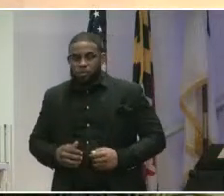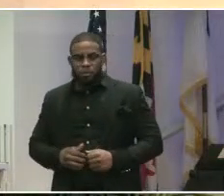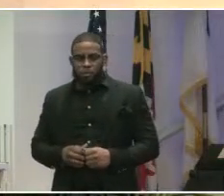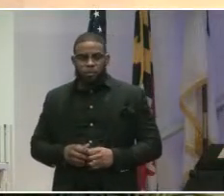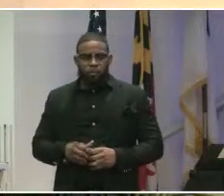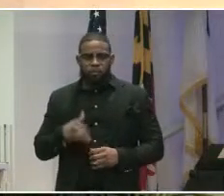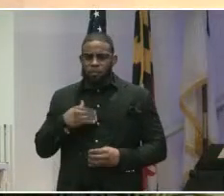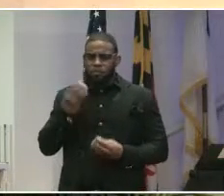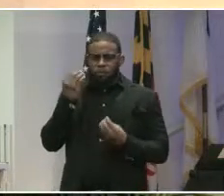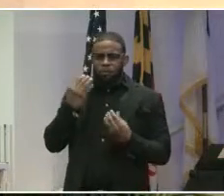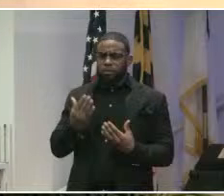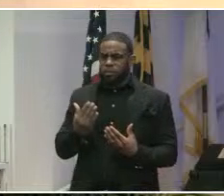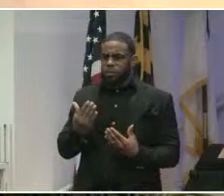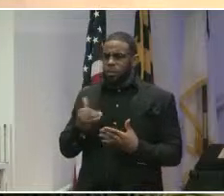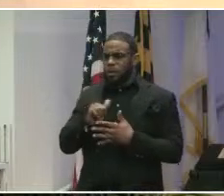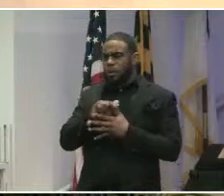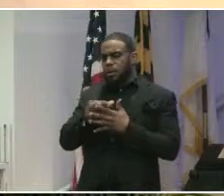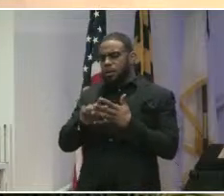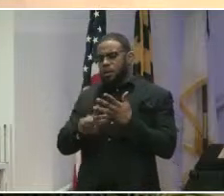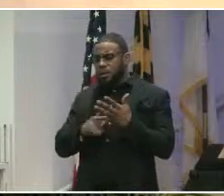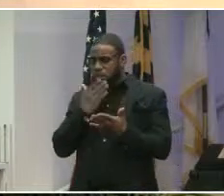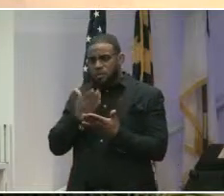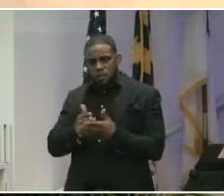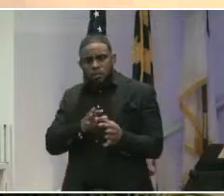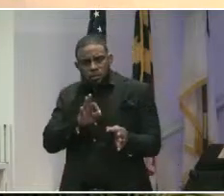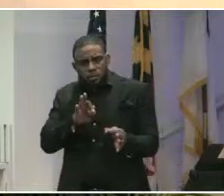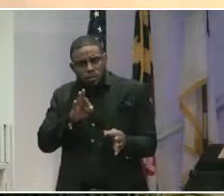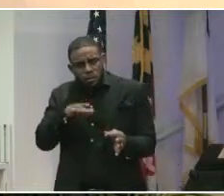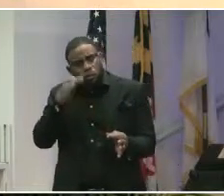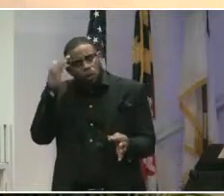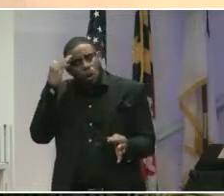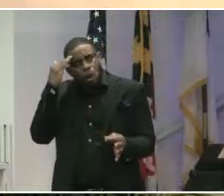I had to let them know all these things are good and noble,